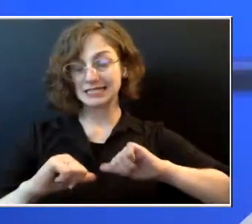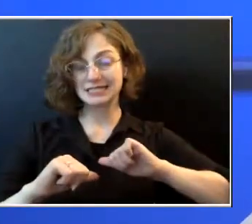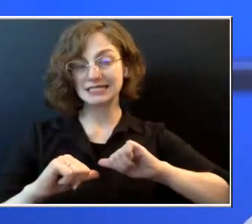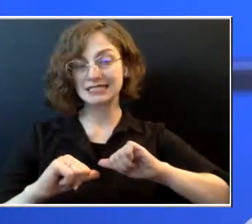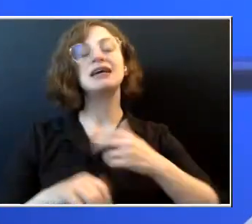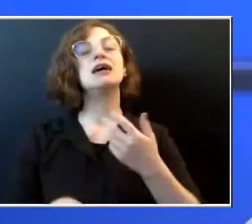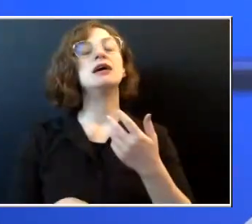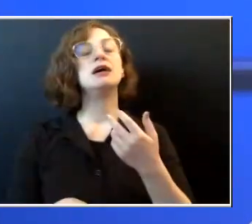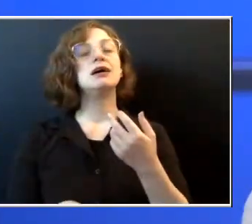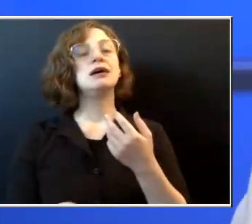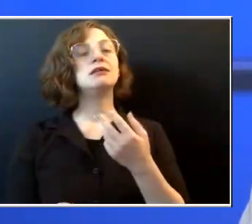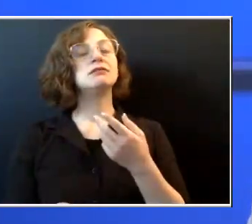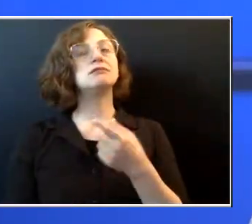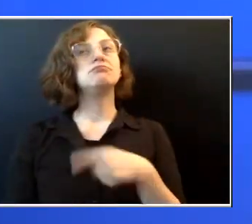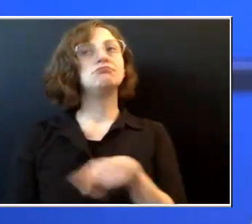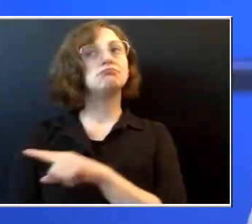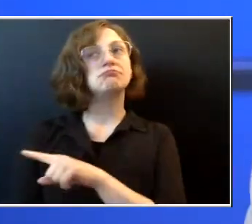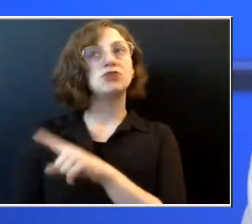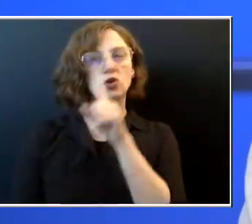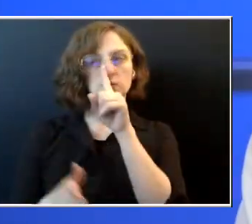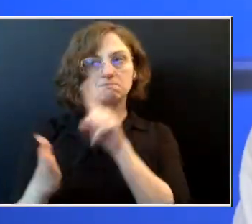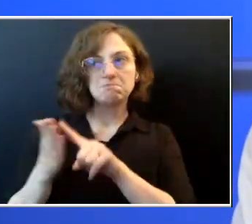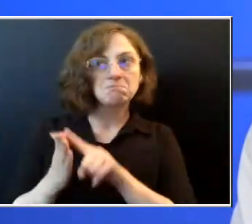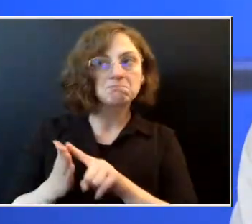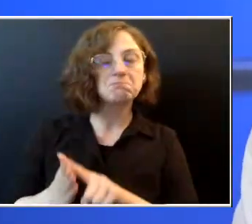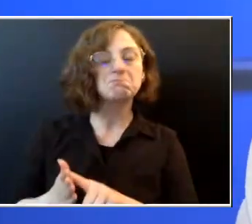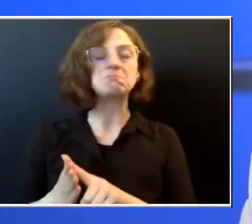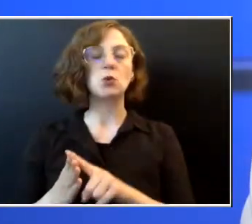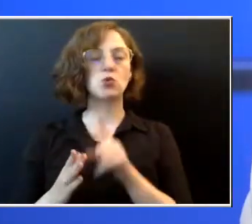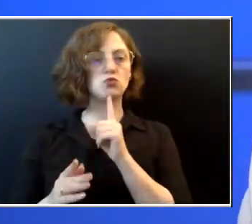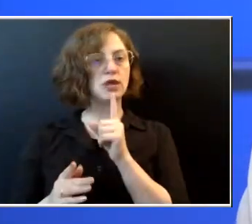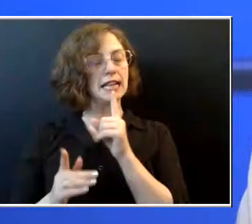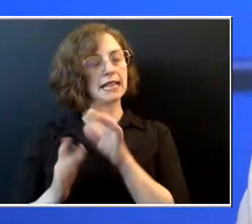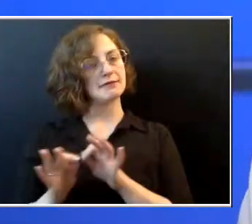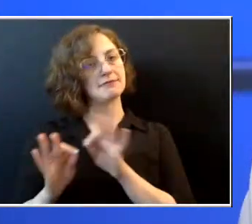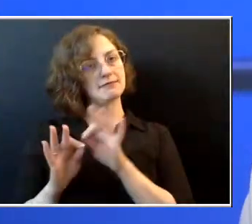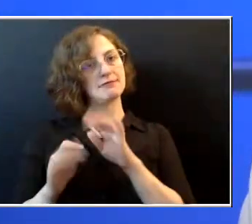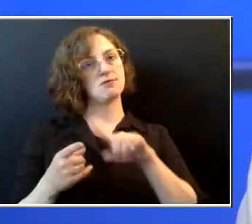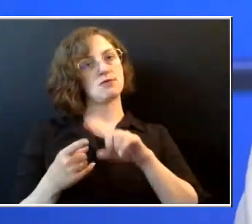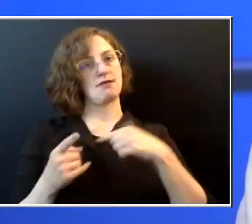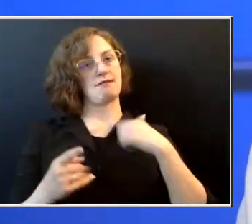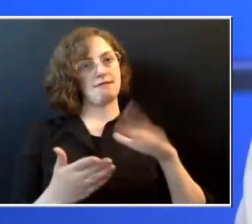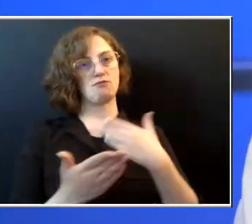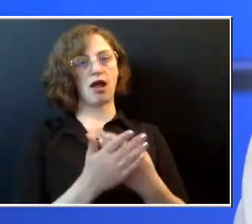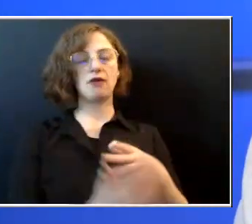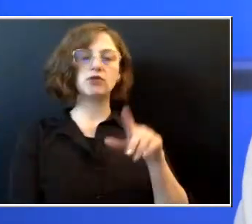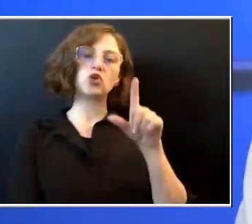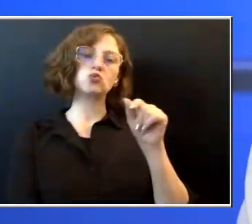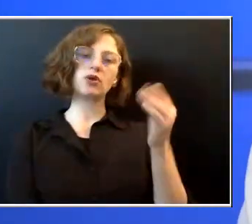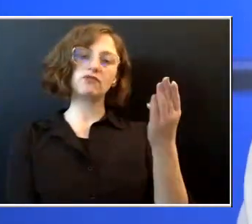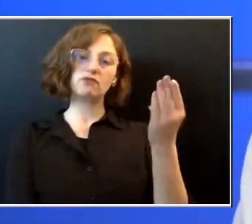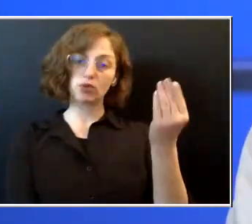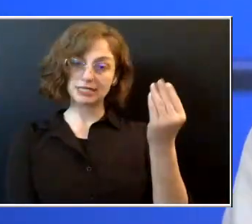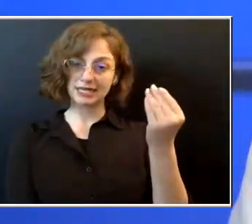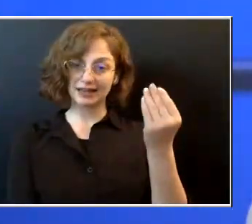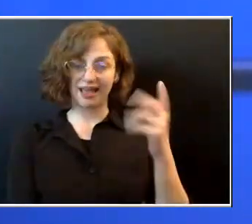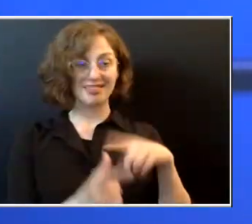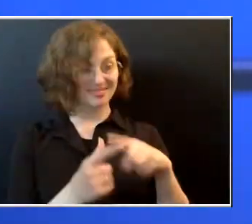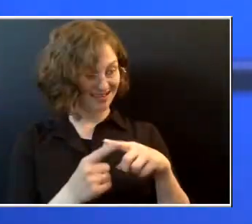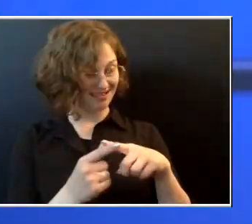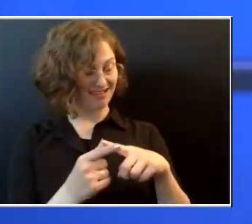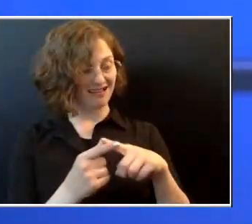were present when I got here in 14. And then when I got here in 14, working with you and Peter, we kind of